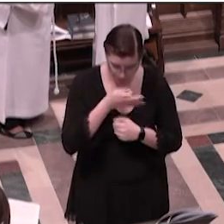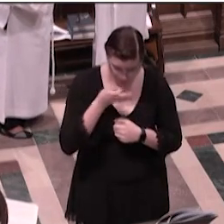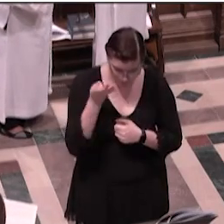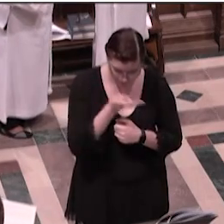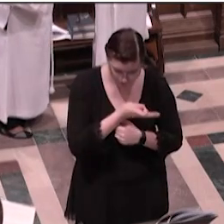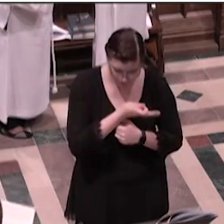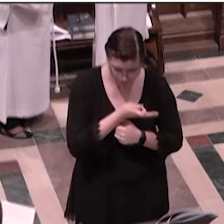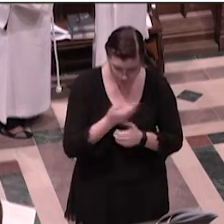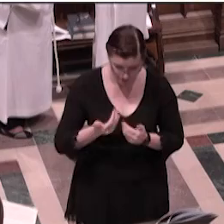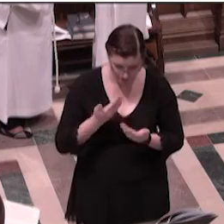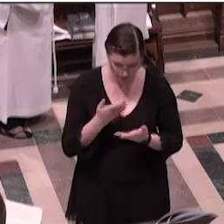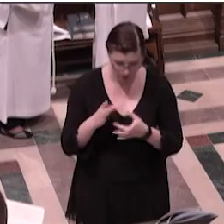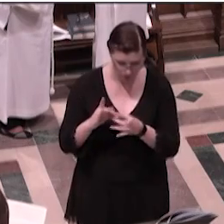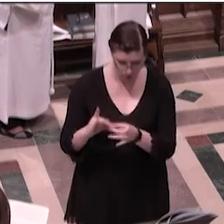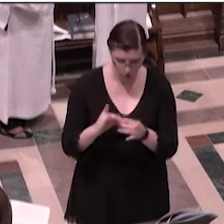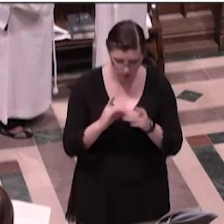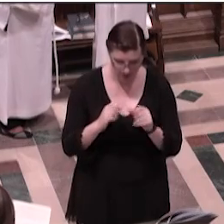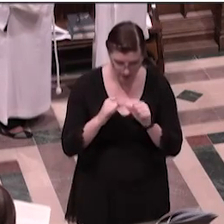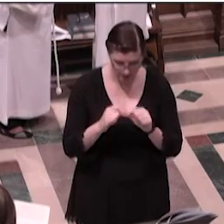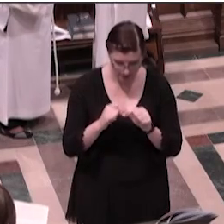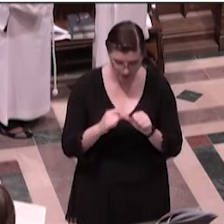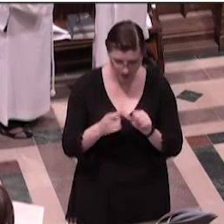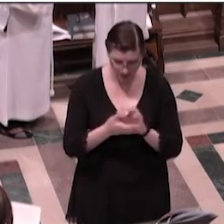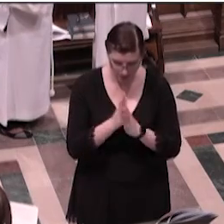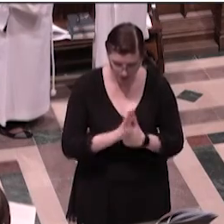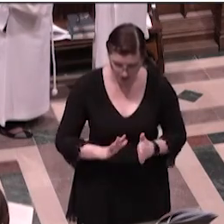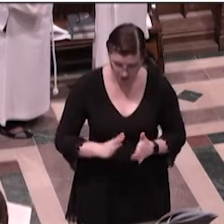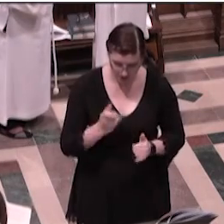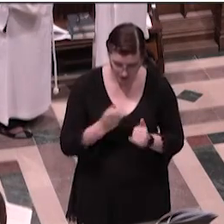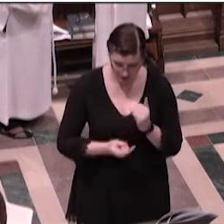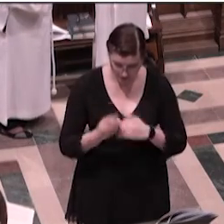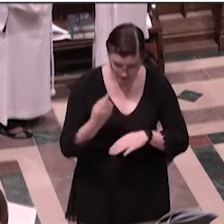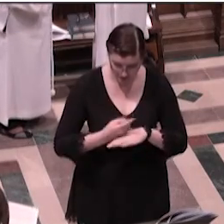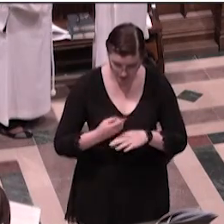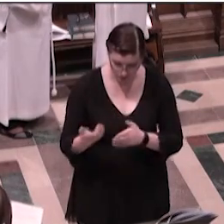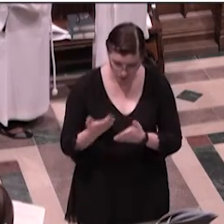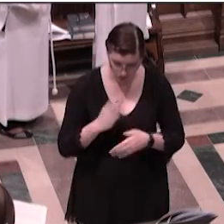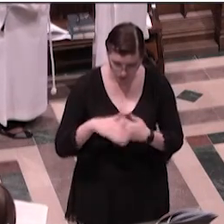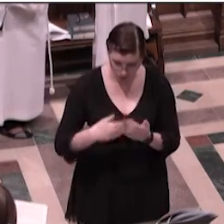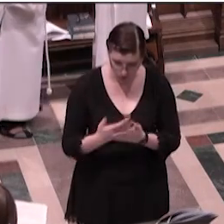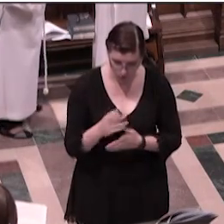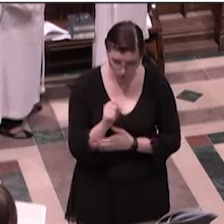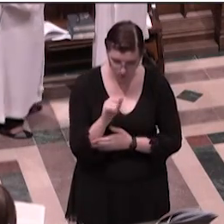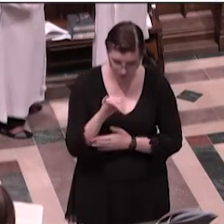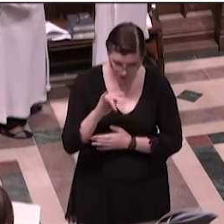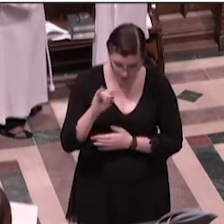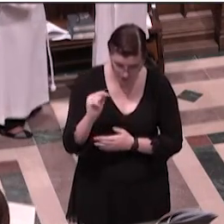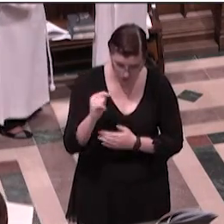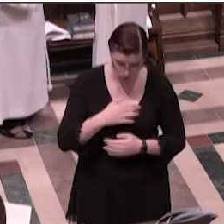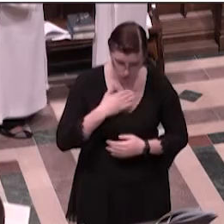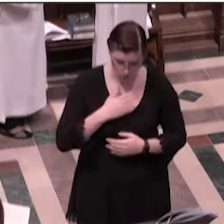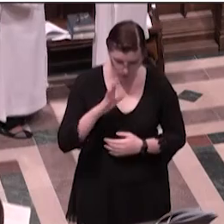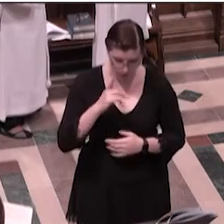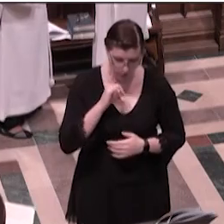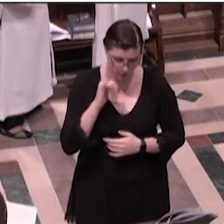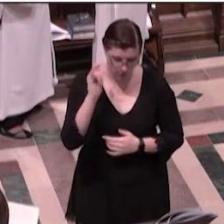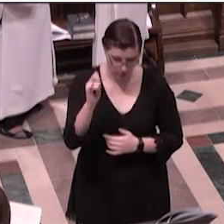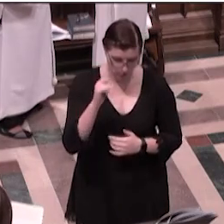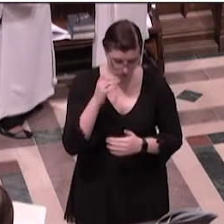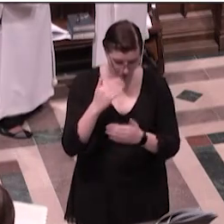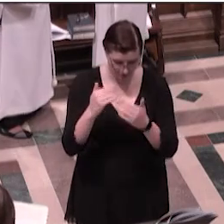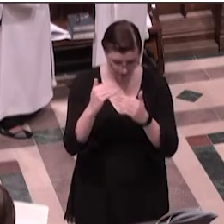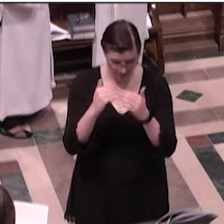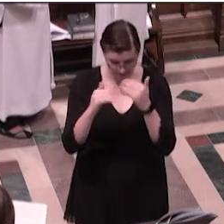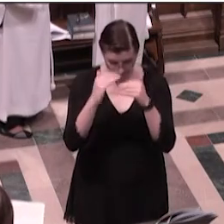your saints into the joy of your eternal kingdom. All this we ask through your Son, Jesus Christ, by him and with him and in